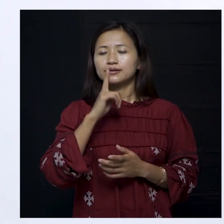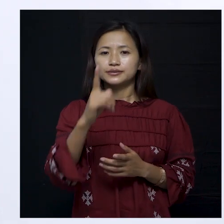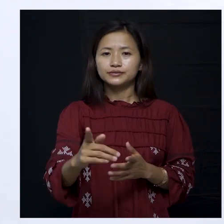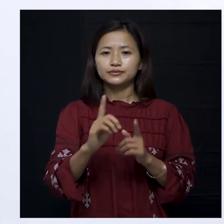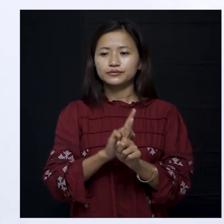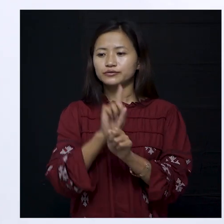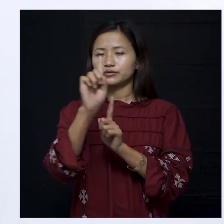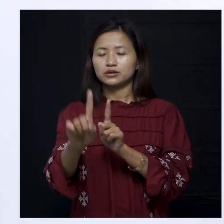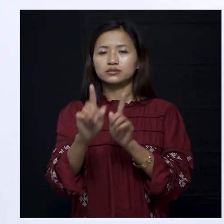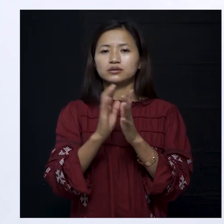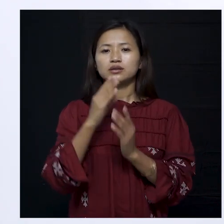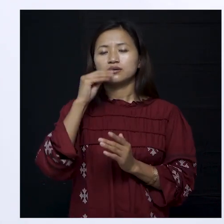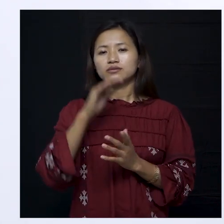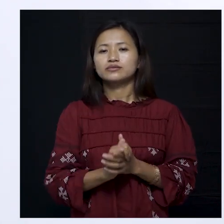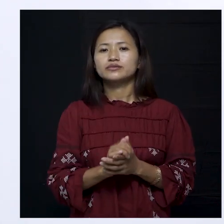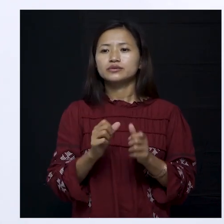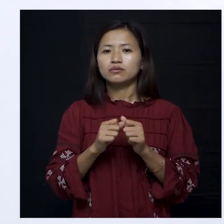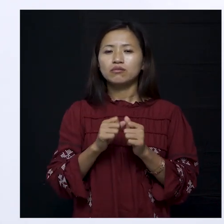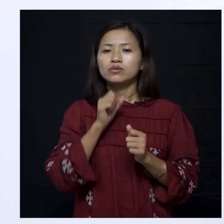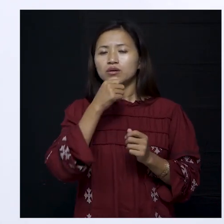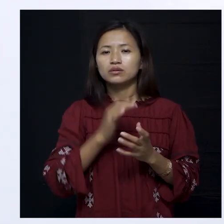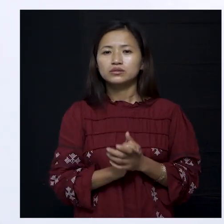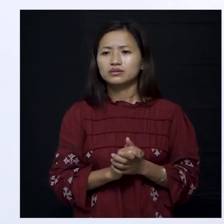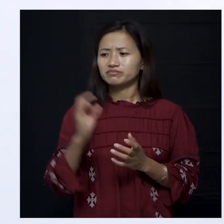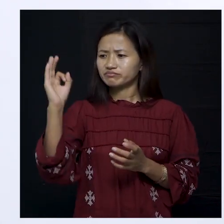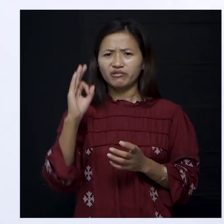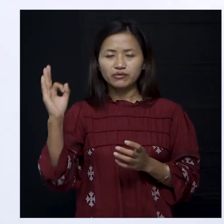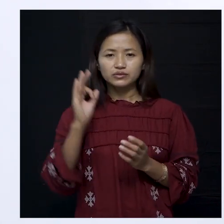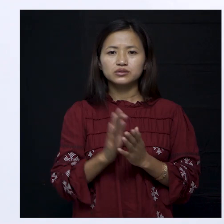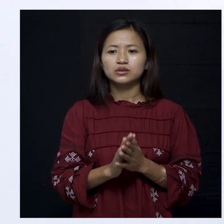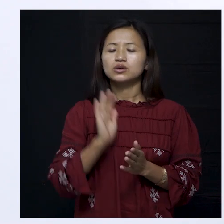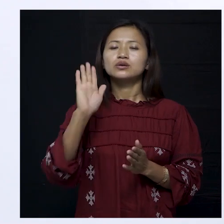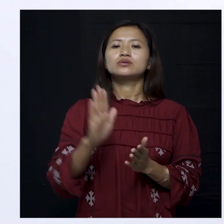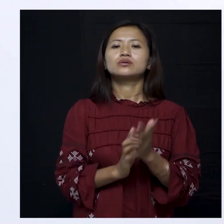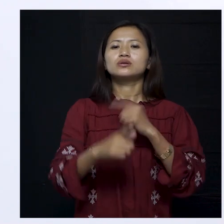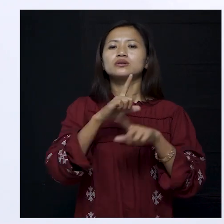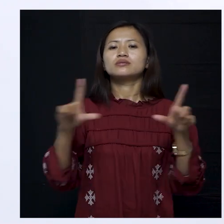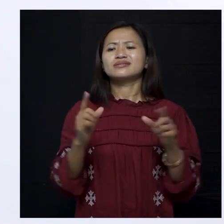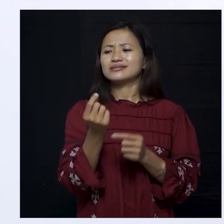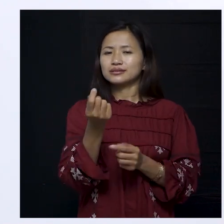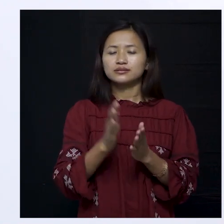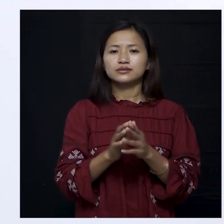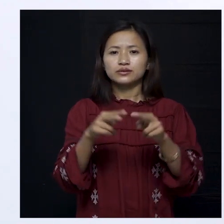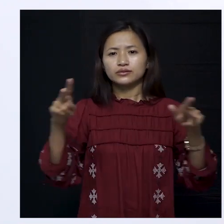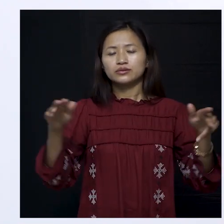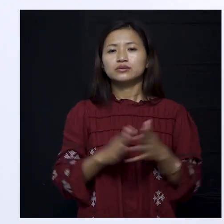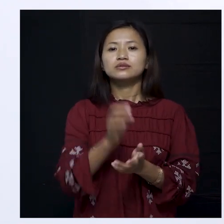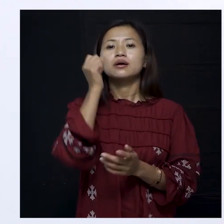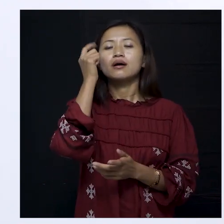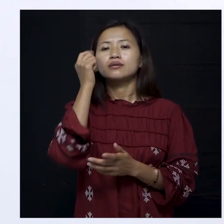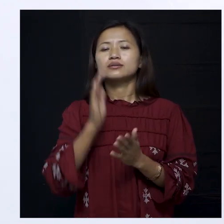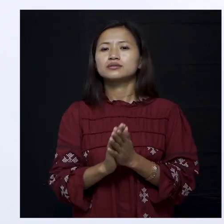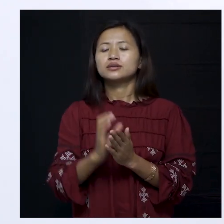some adults, or you can imagine of some officers, your language usage should be a little different, because the